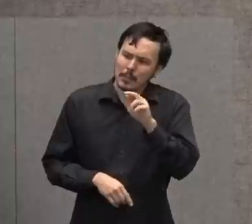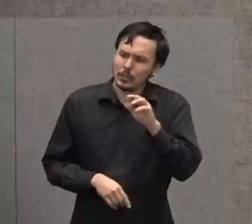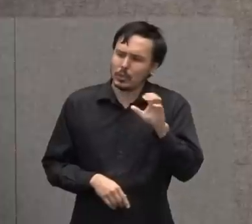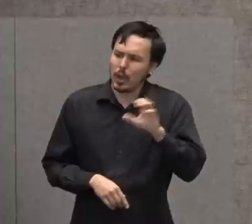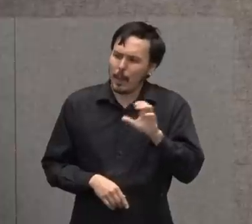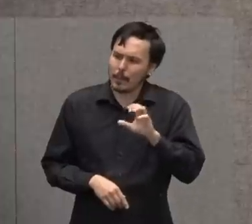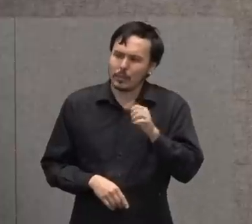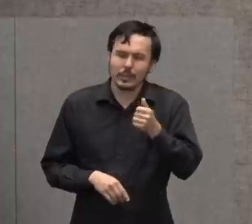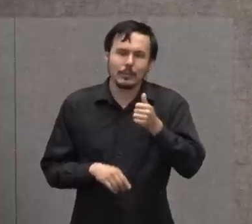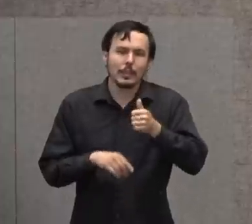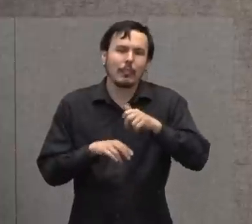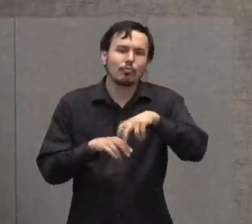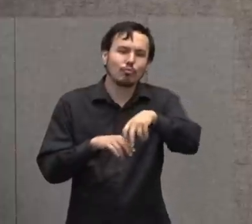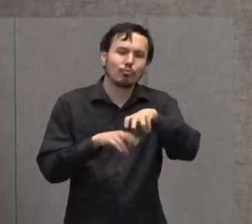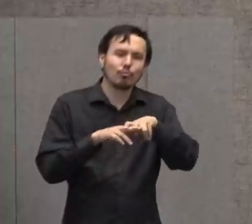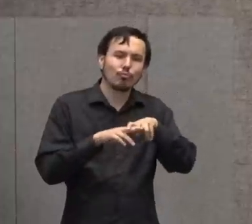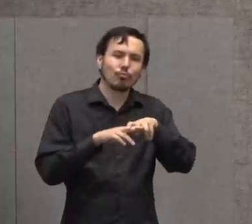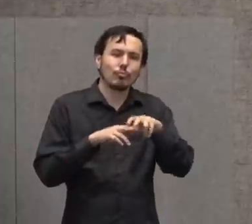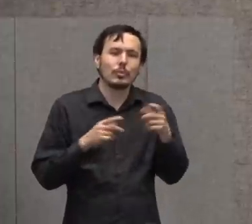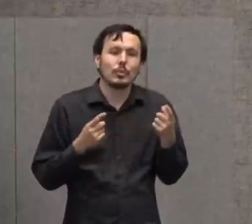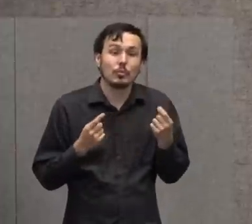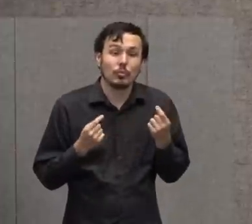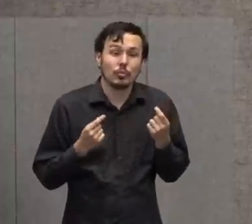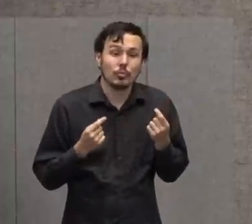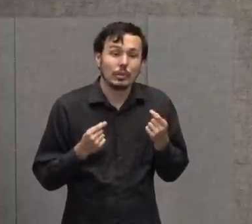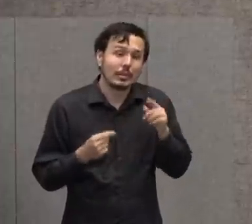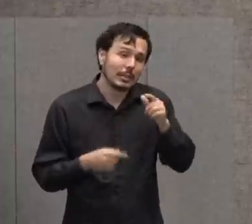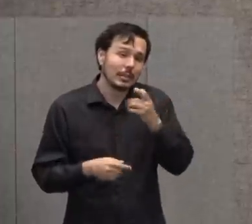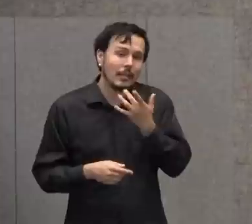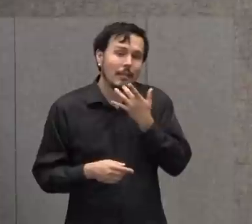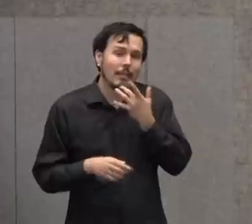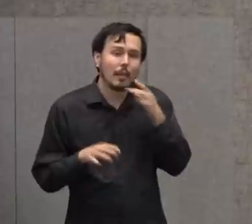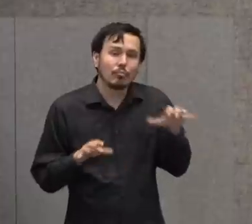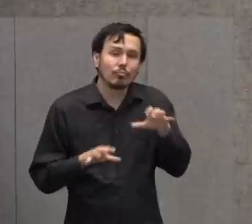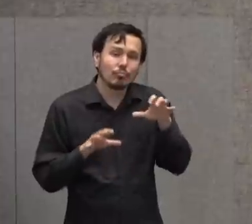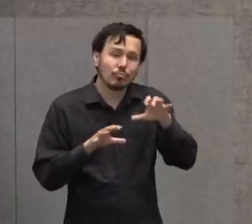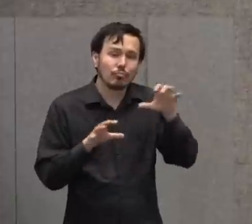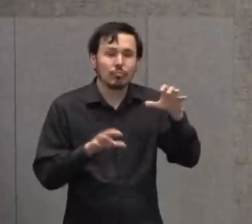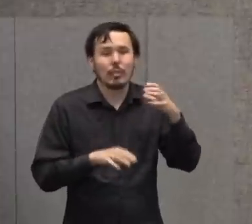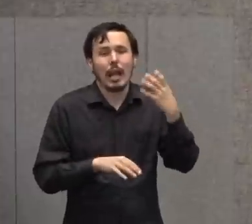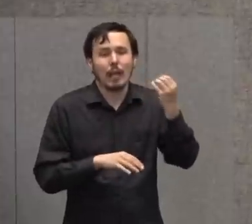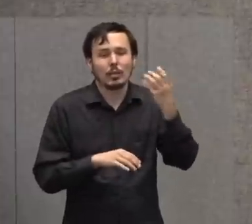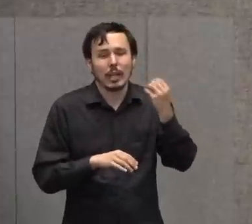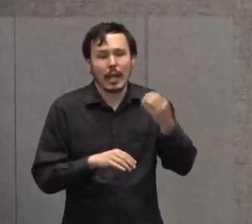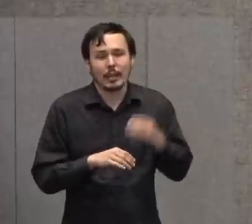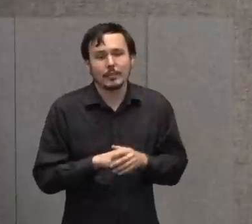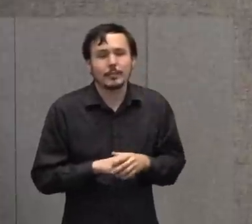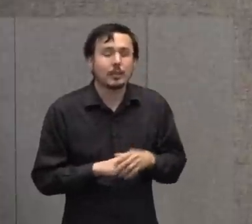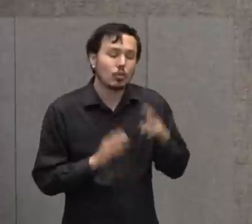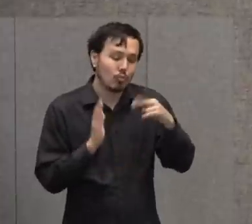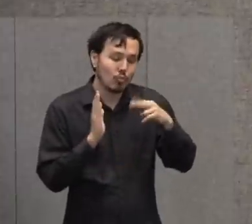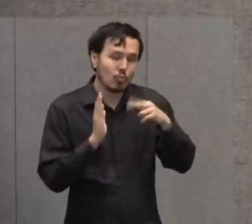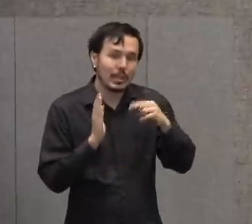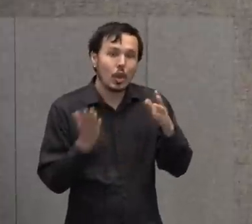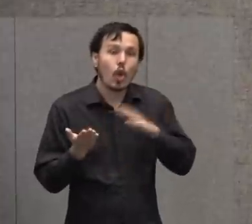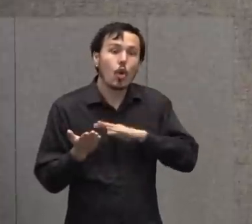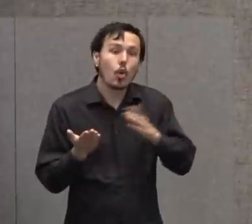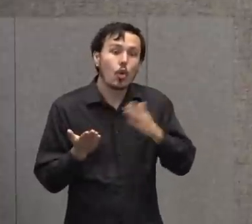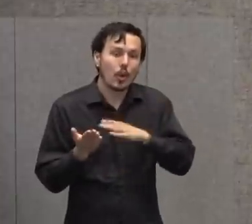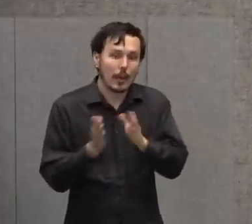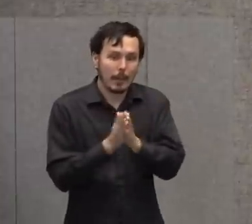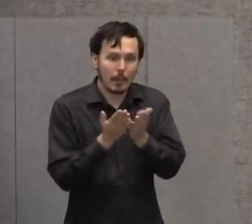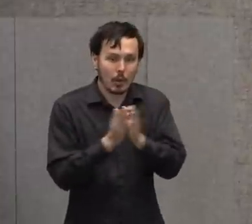He was stretched out on a bench doing what he liked best in the vegetable garden, reading a cookbook. Maybe it's time for a